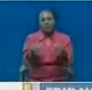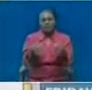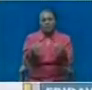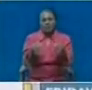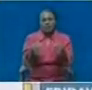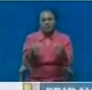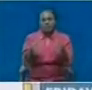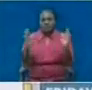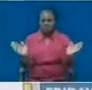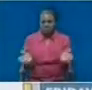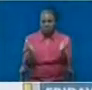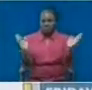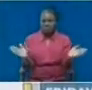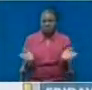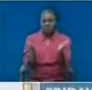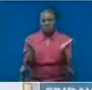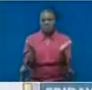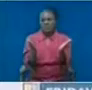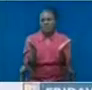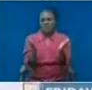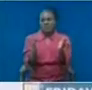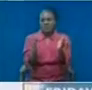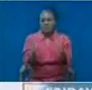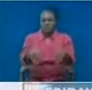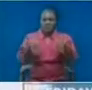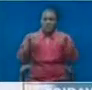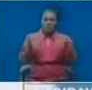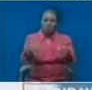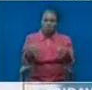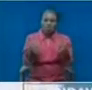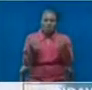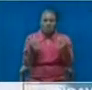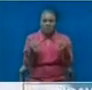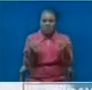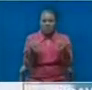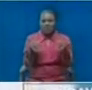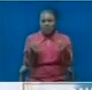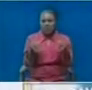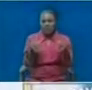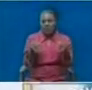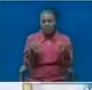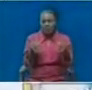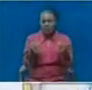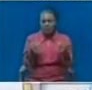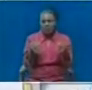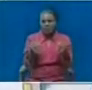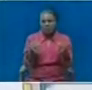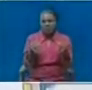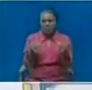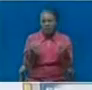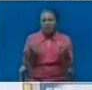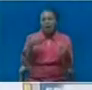bobea, bobea, bobea, bobea, ngojea nitabobea pia.